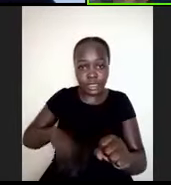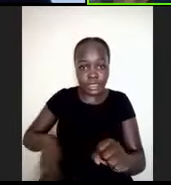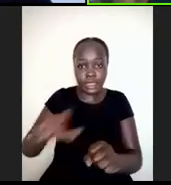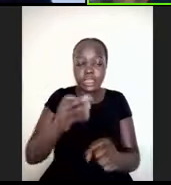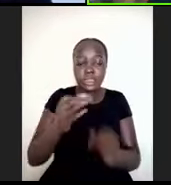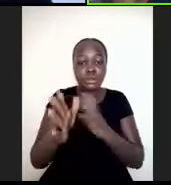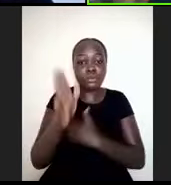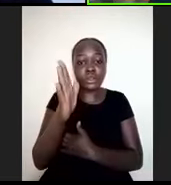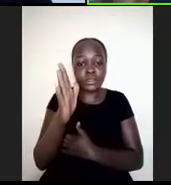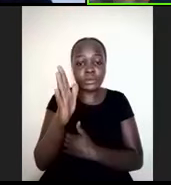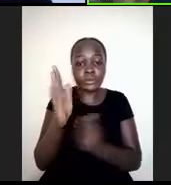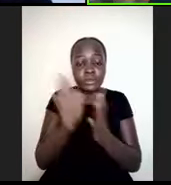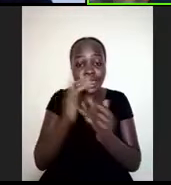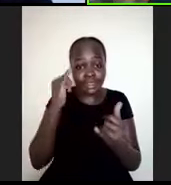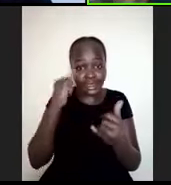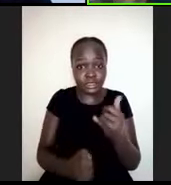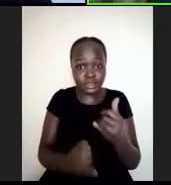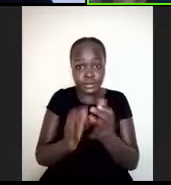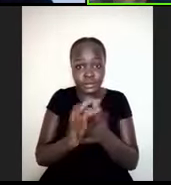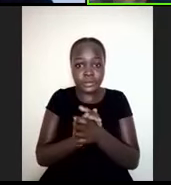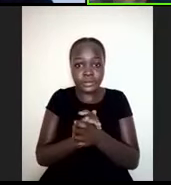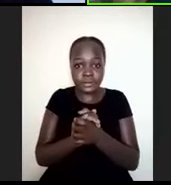And lastly,